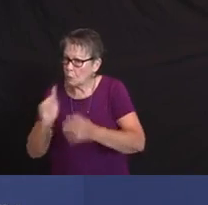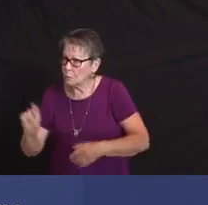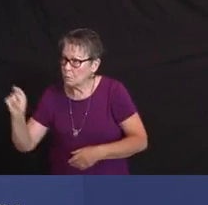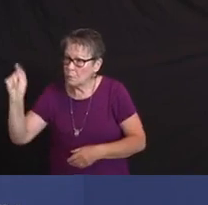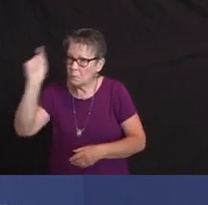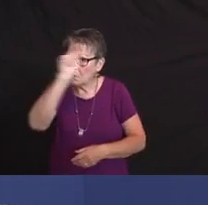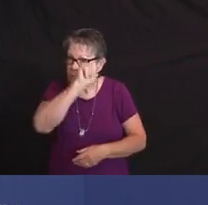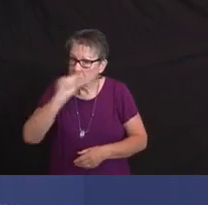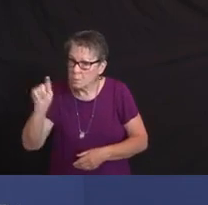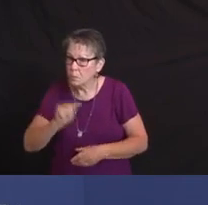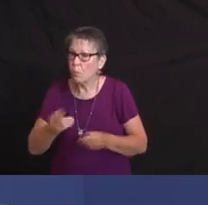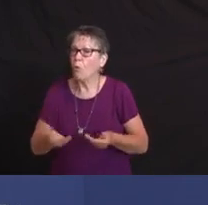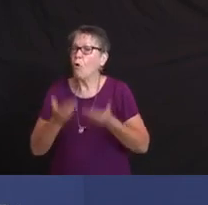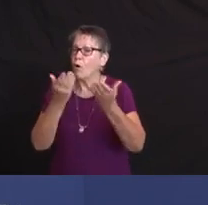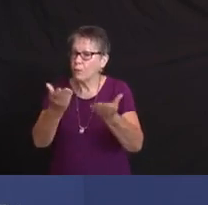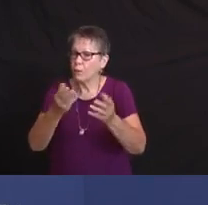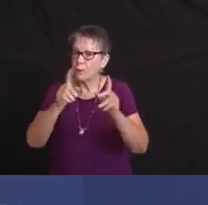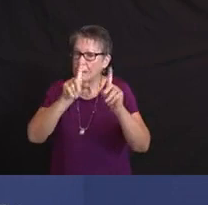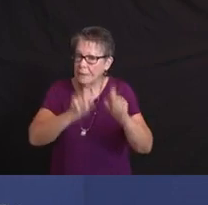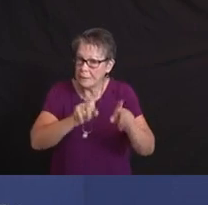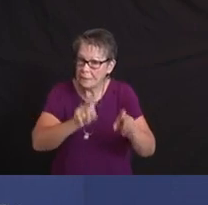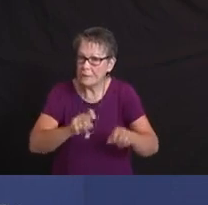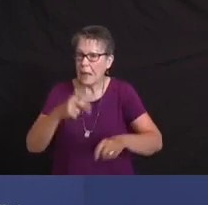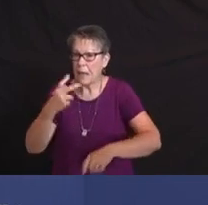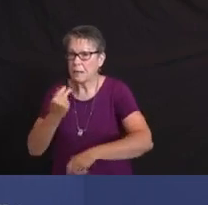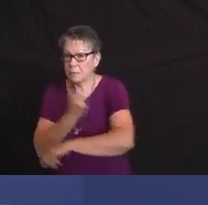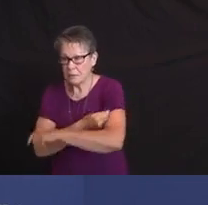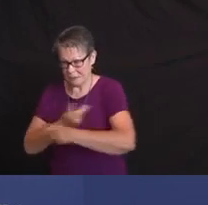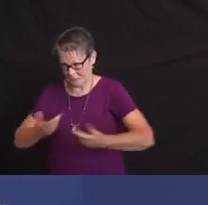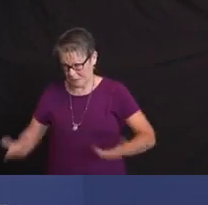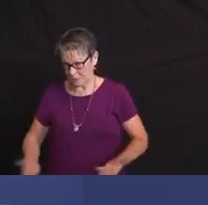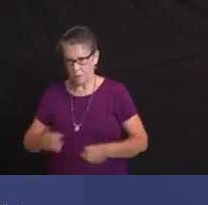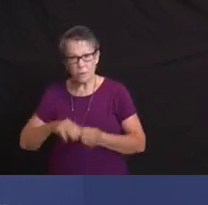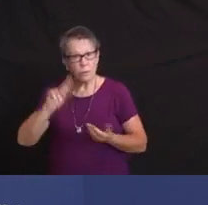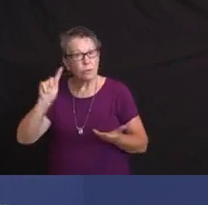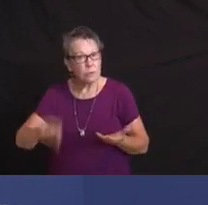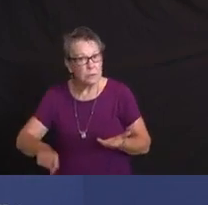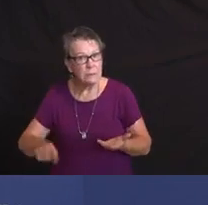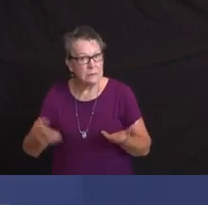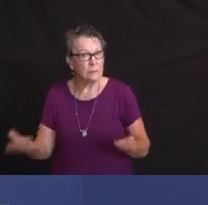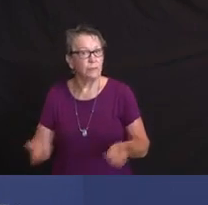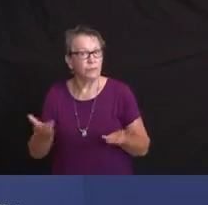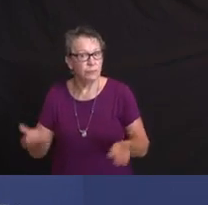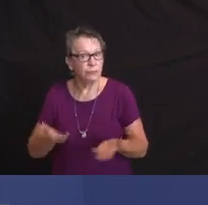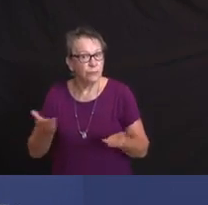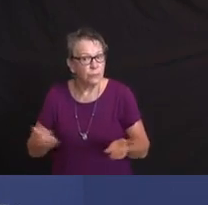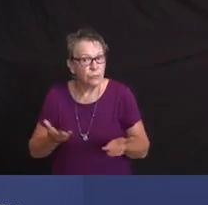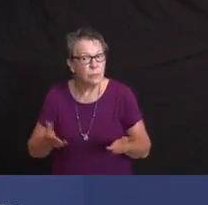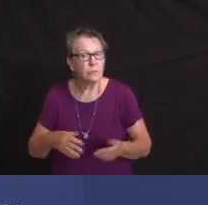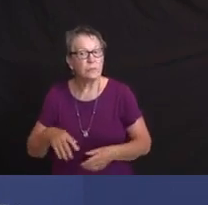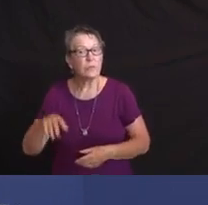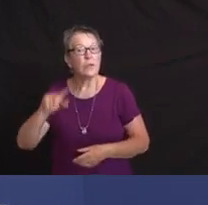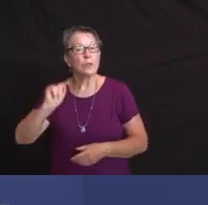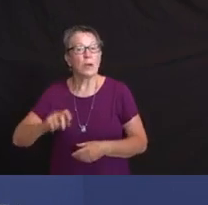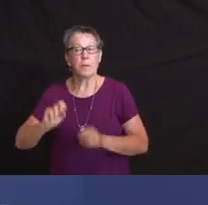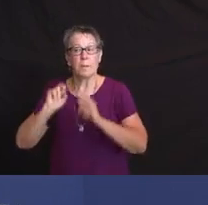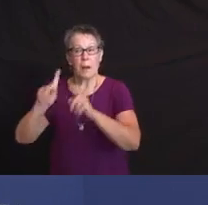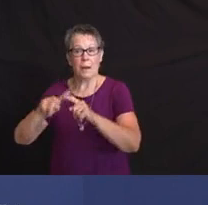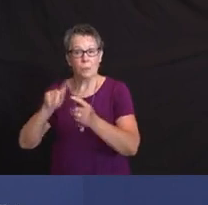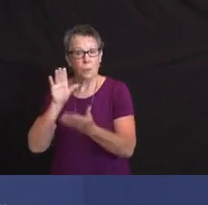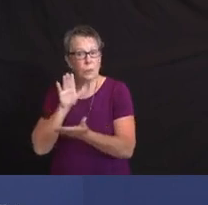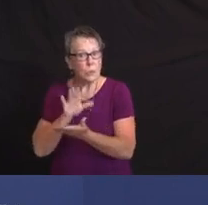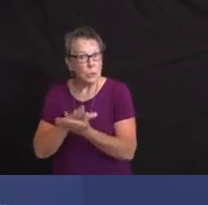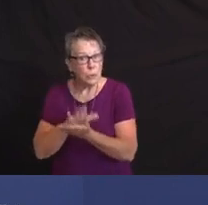ward, and the Trenton School District building as well. The Trenton Back to School Week, in collaboration with the New Jersey Department of